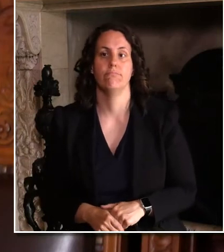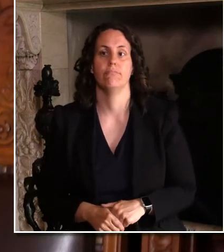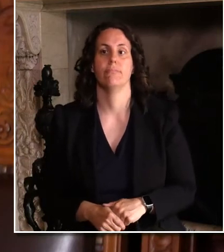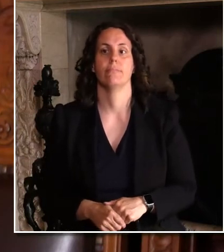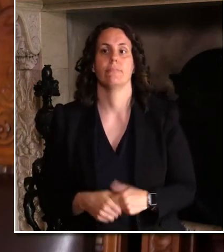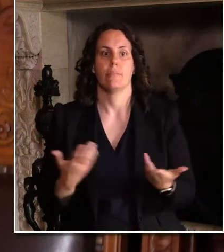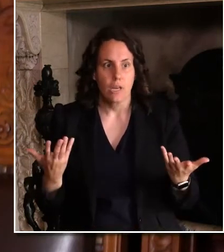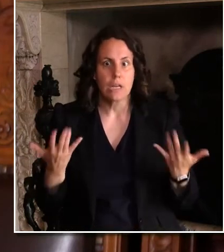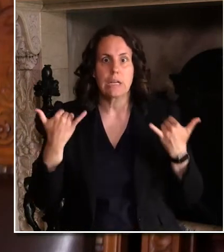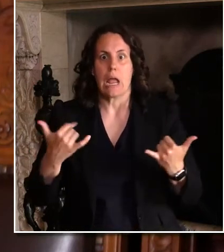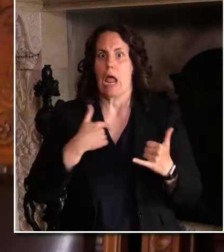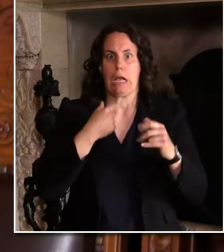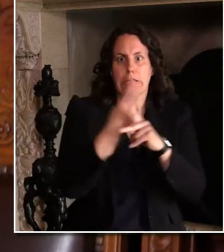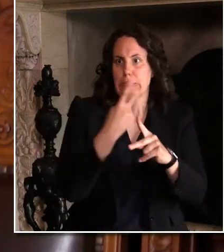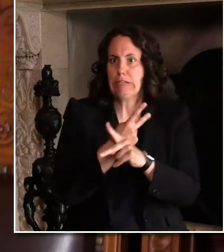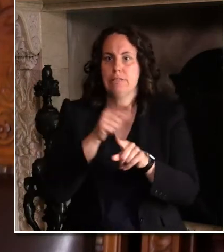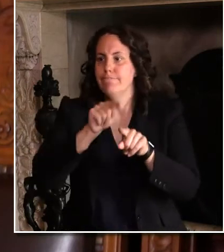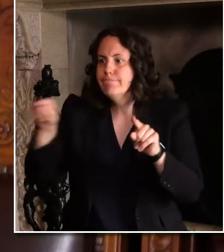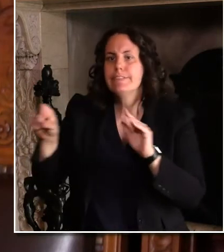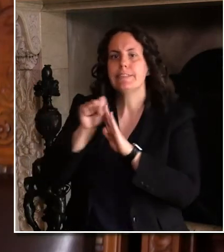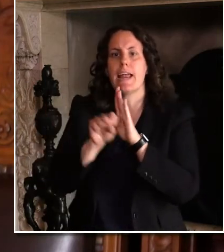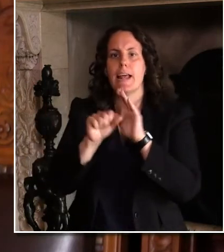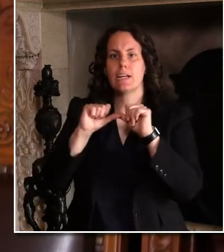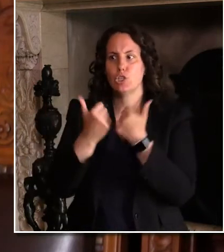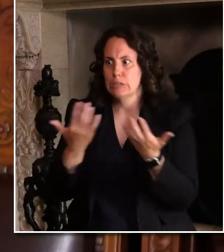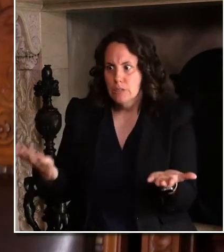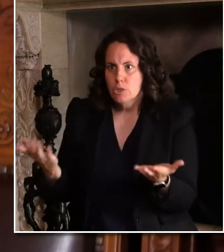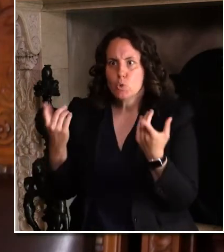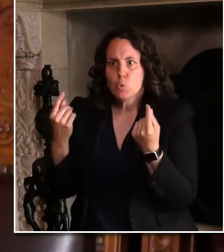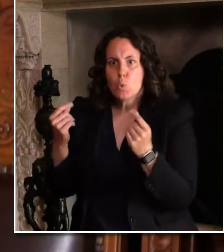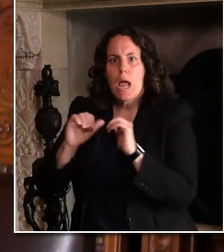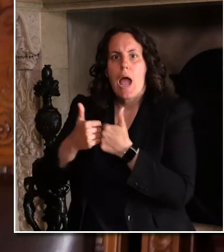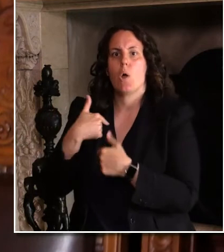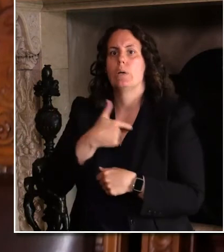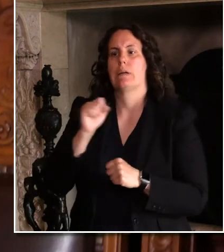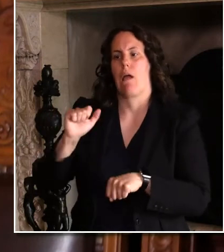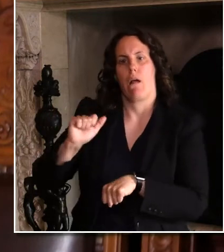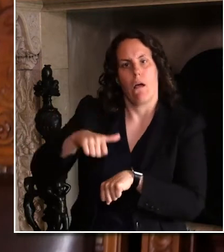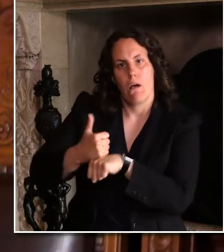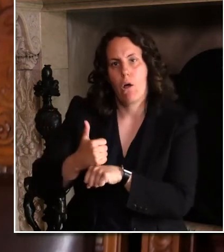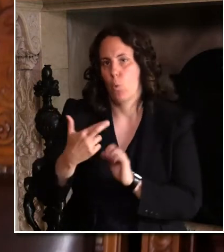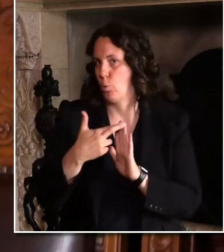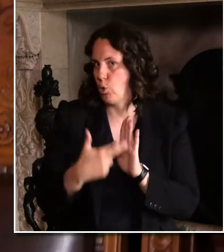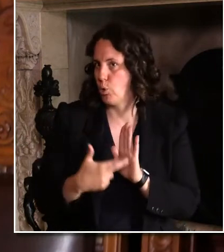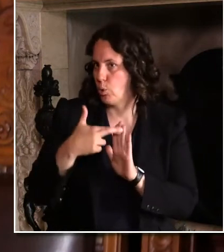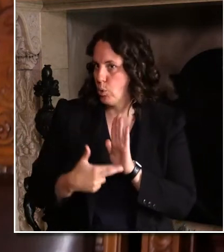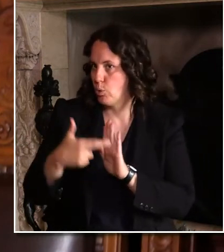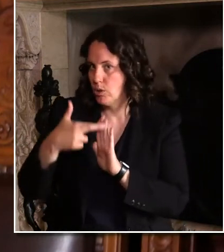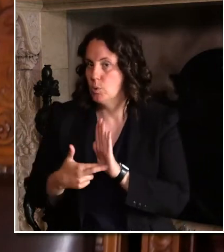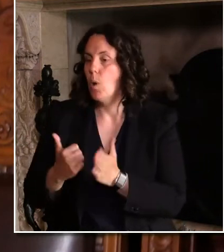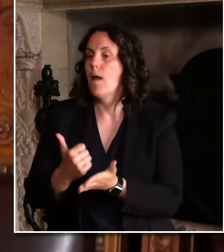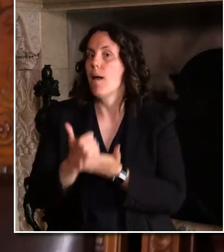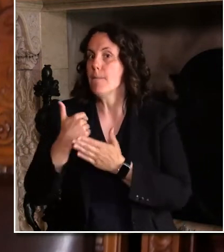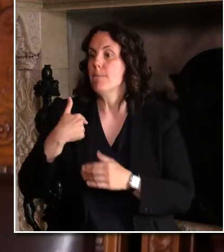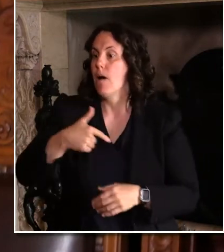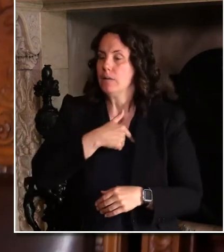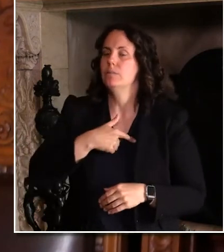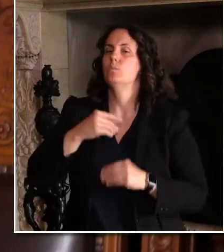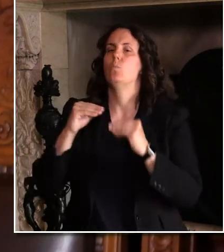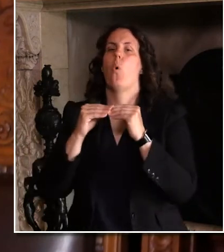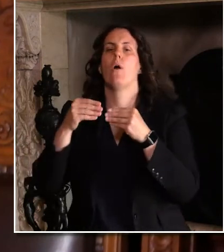administrative rulemaking process to provide flexibilities and get more doctors, nurses, and others back into the profession to